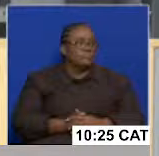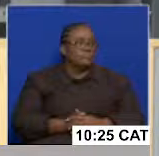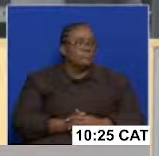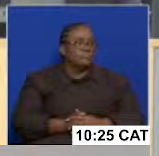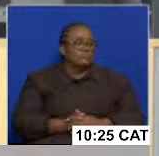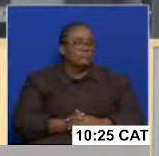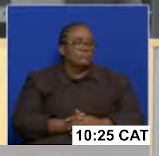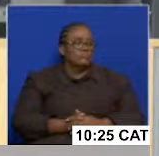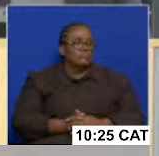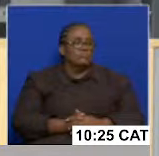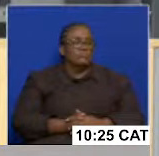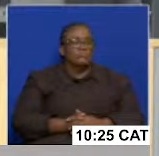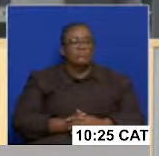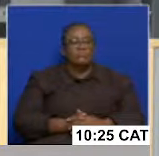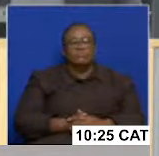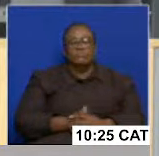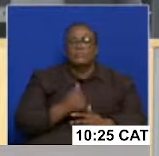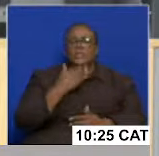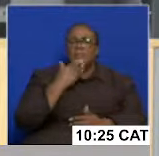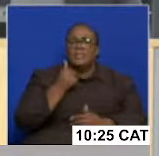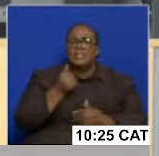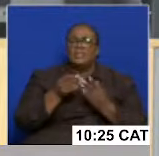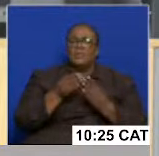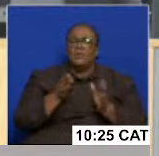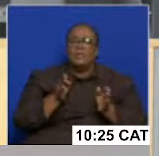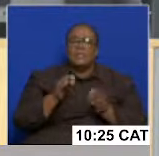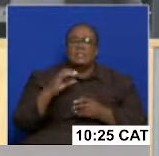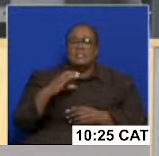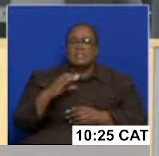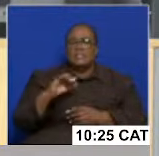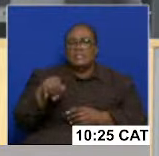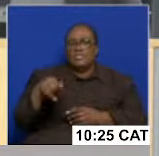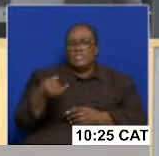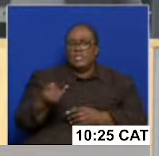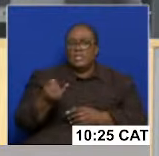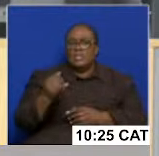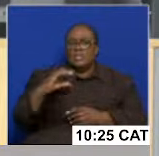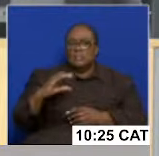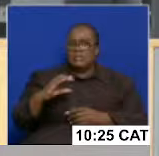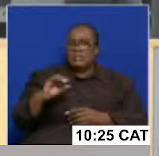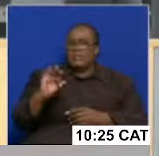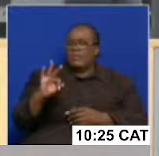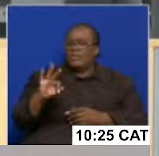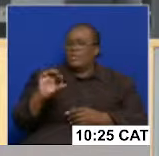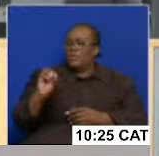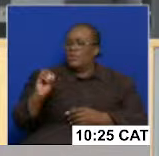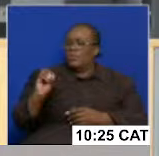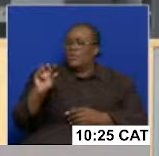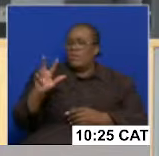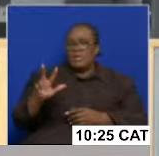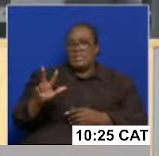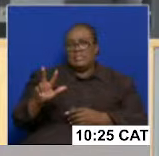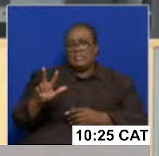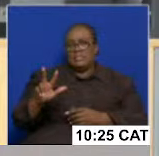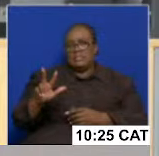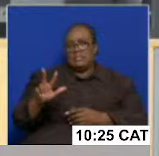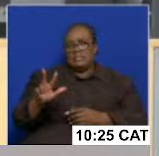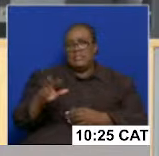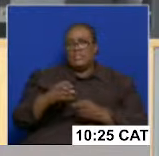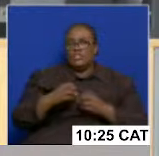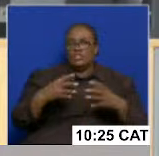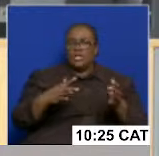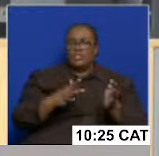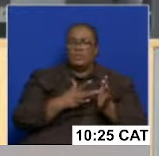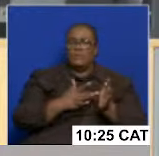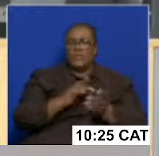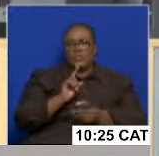CJC 308? It starts on page 1, CJC 308. You just turn